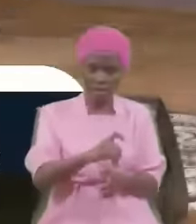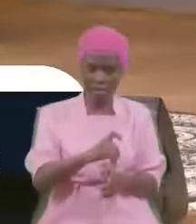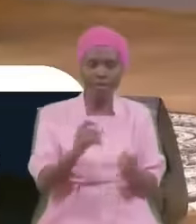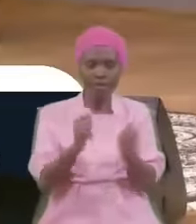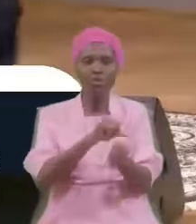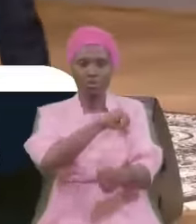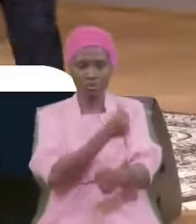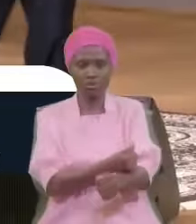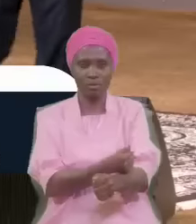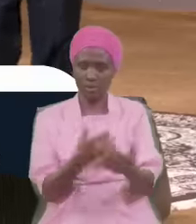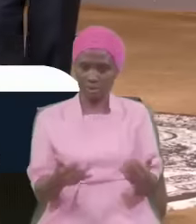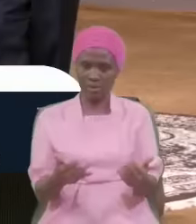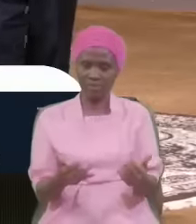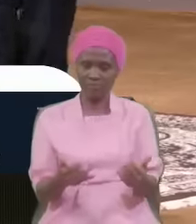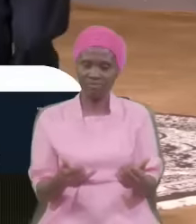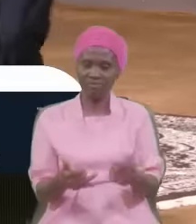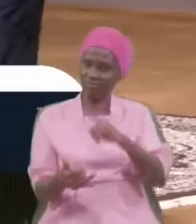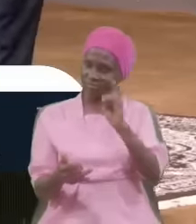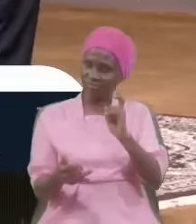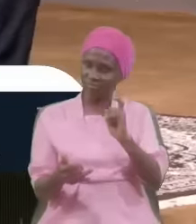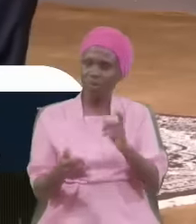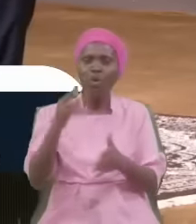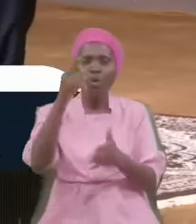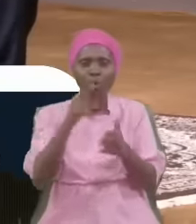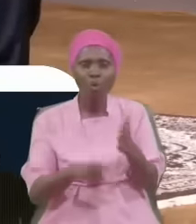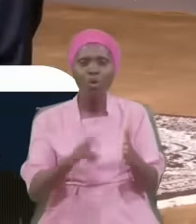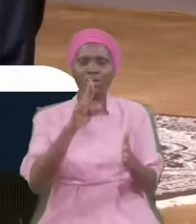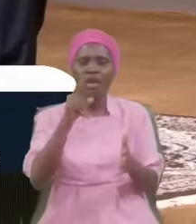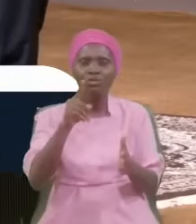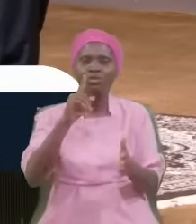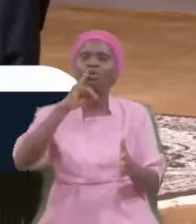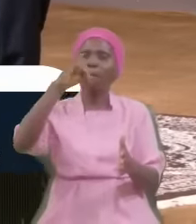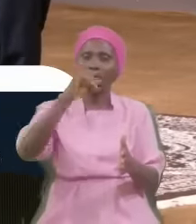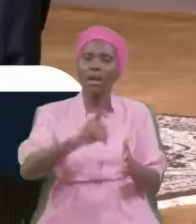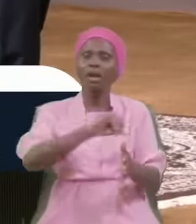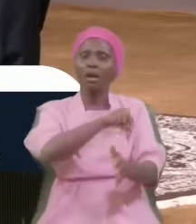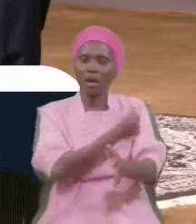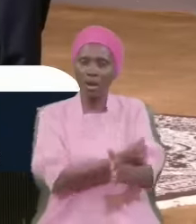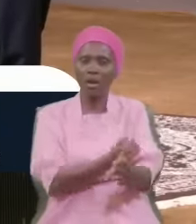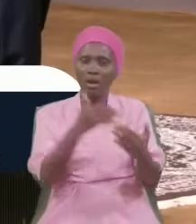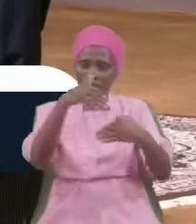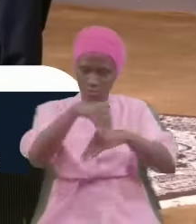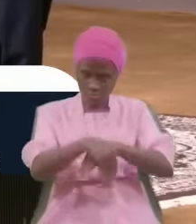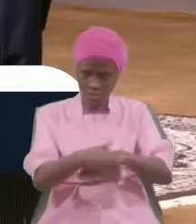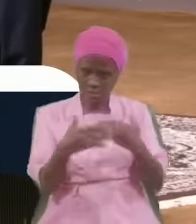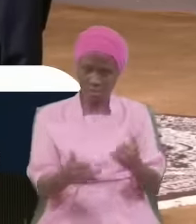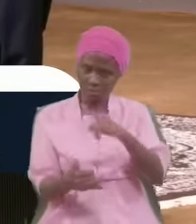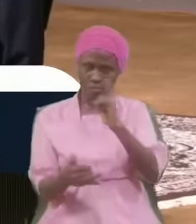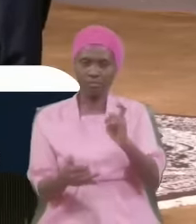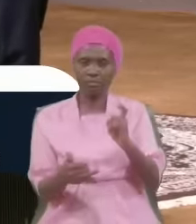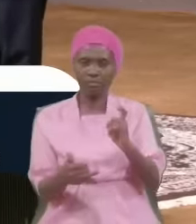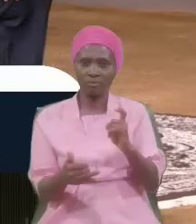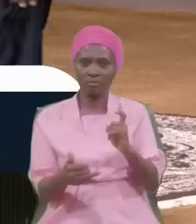are you decreeing tonight? What are you saying to the Lord tonight? This is me.